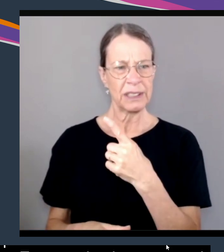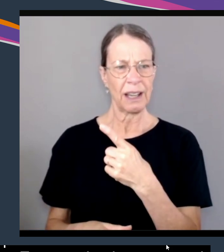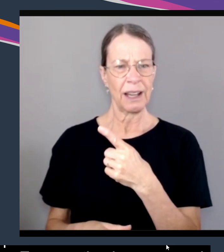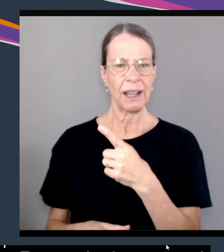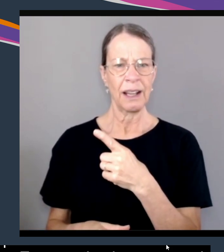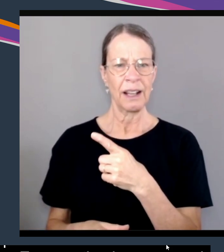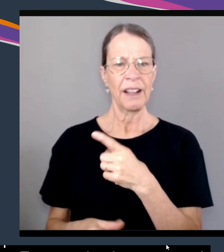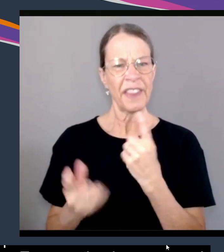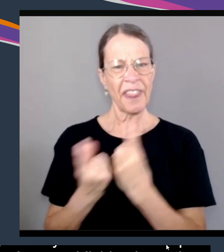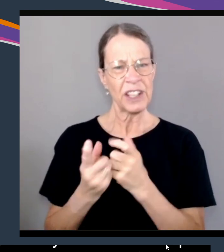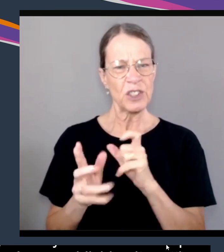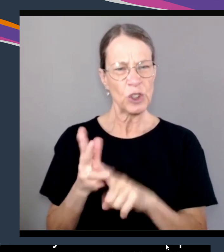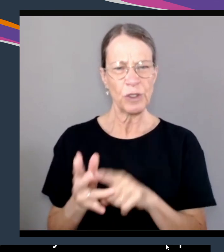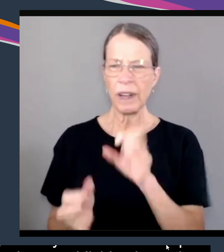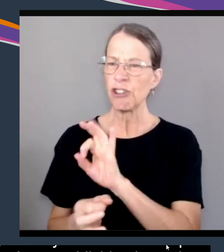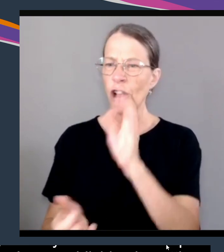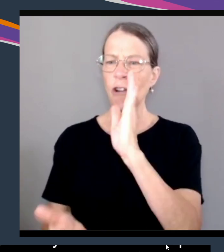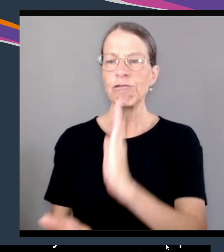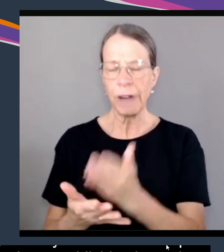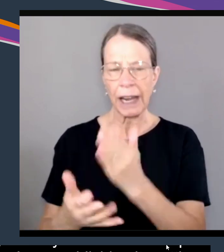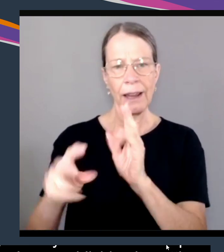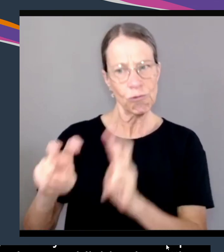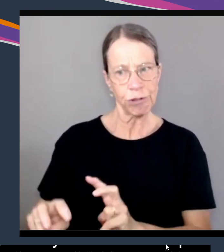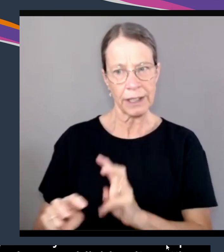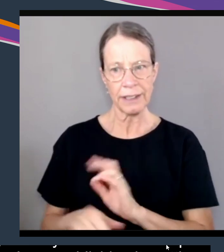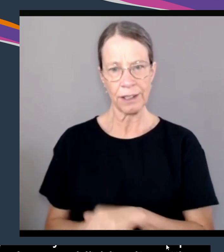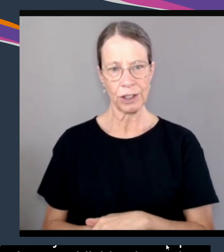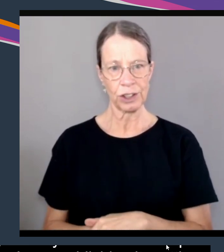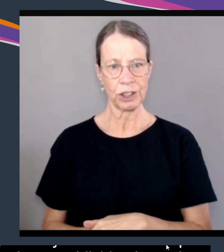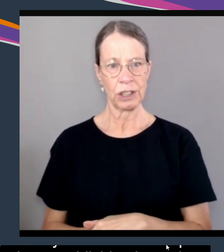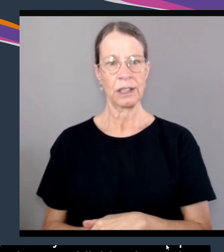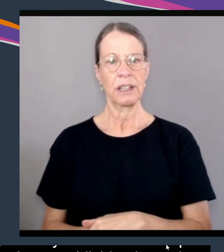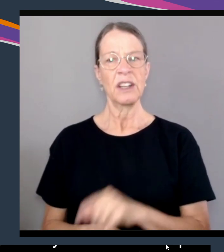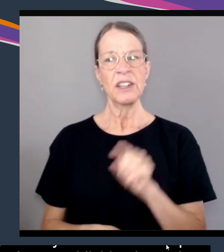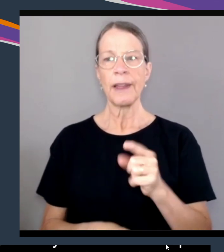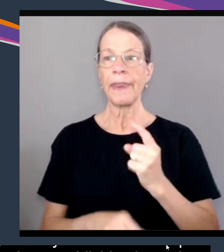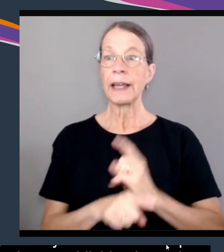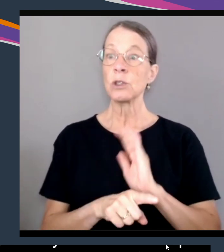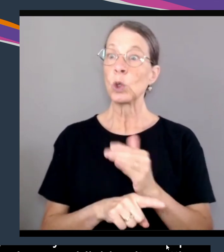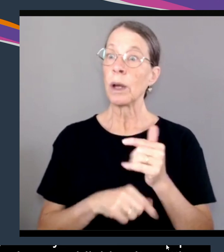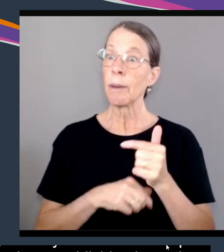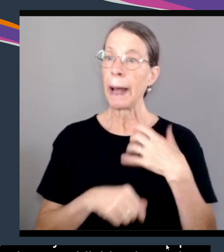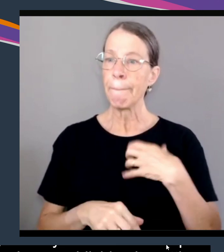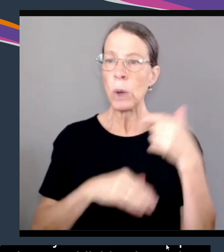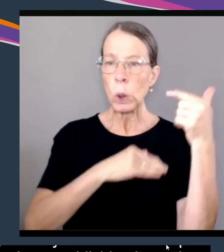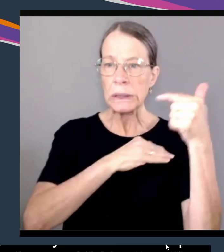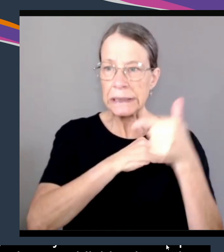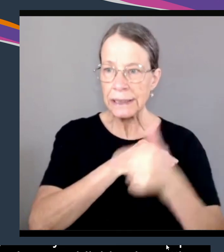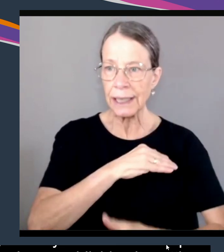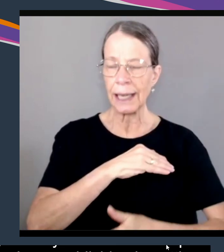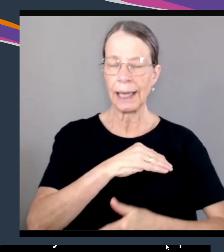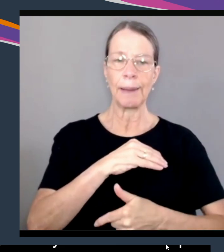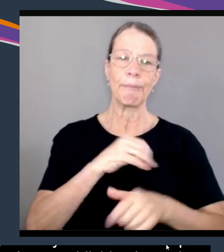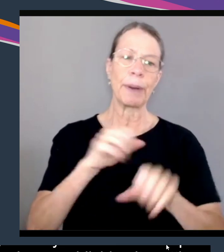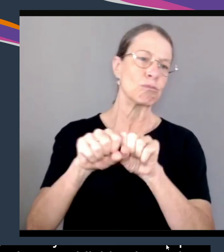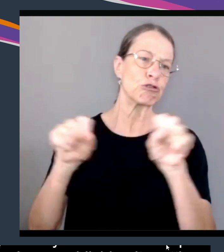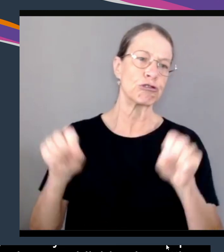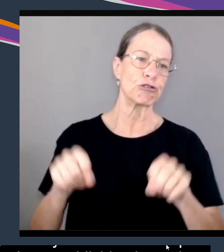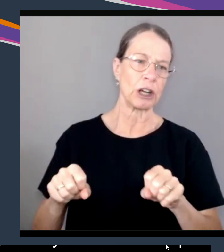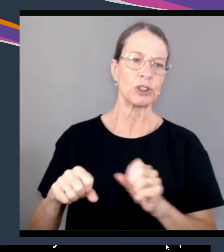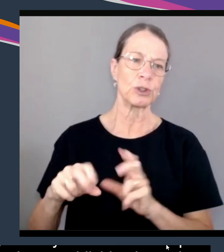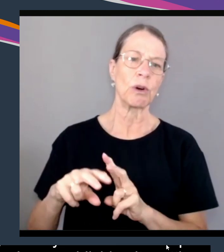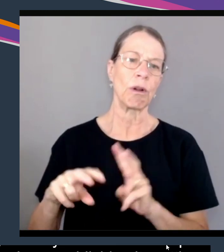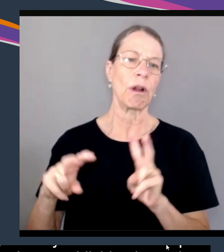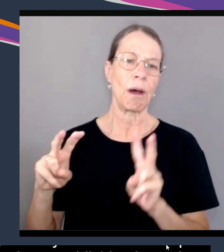research. And again, this speaks to a deeper structural racism on the acceptance of Indigenous